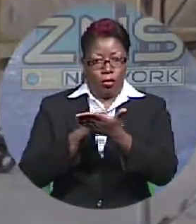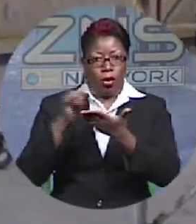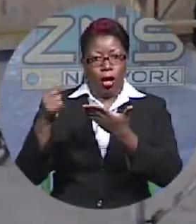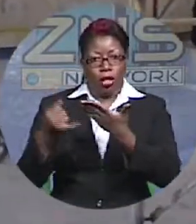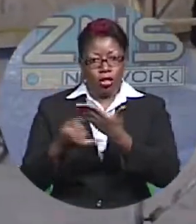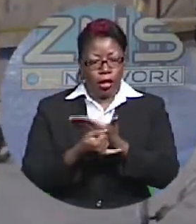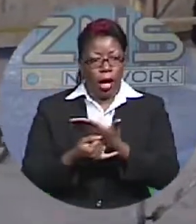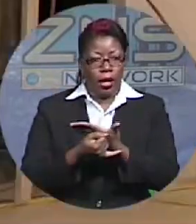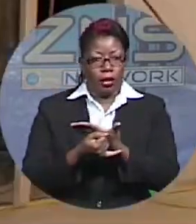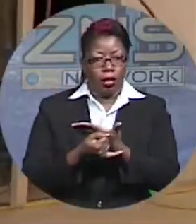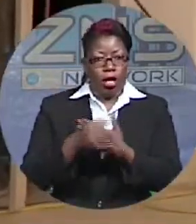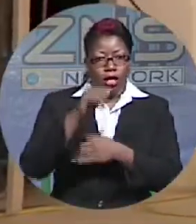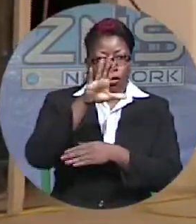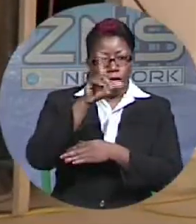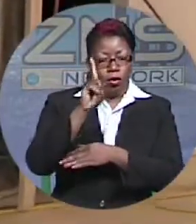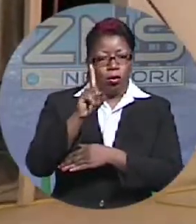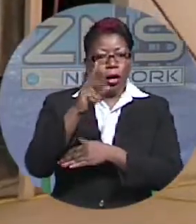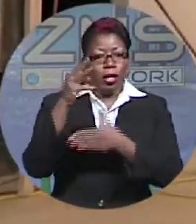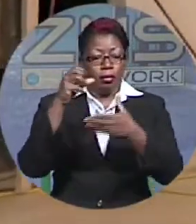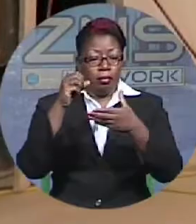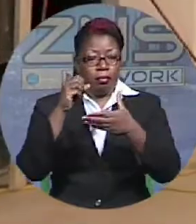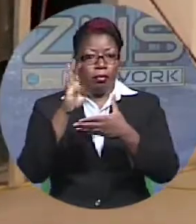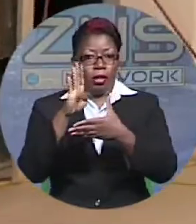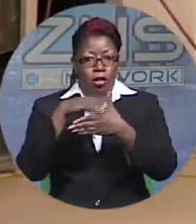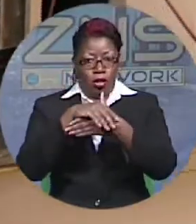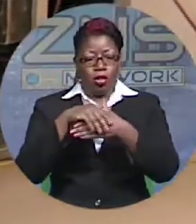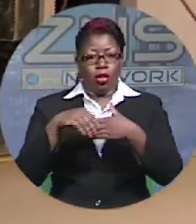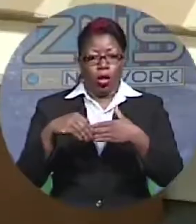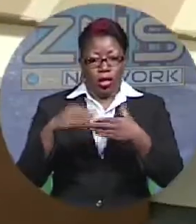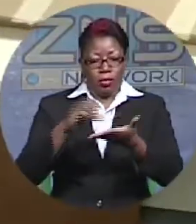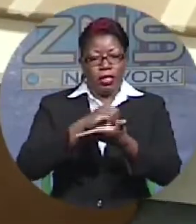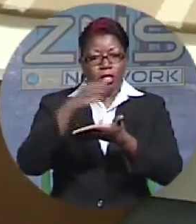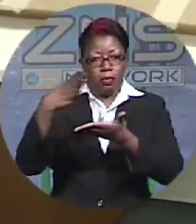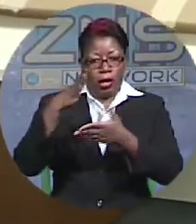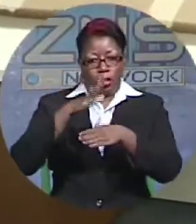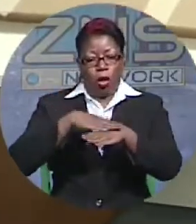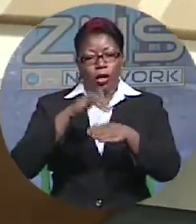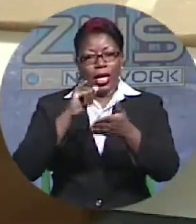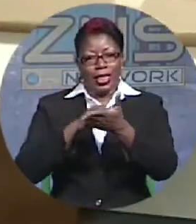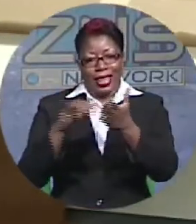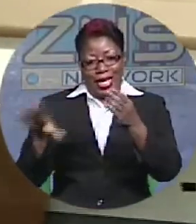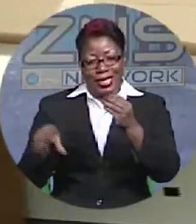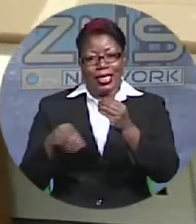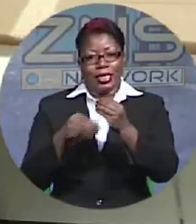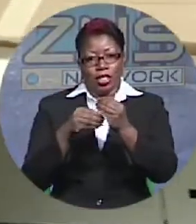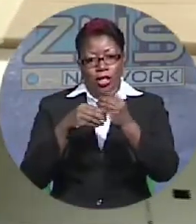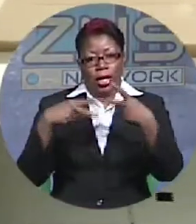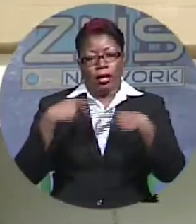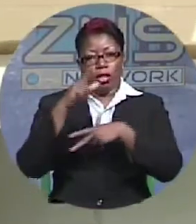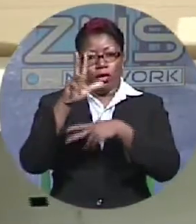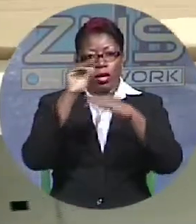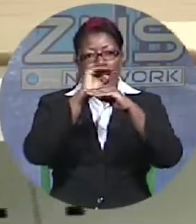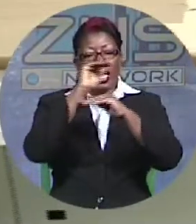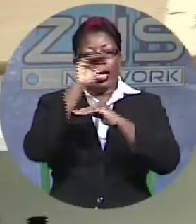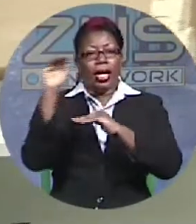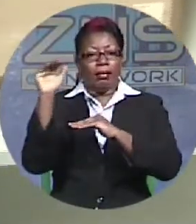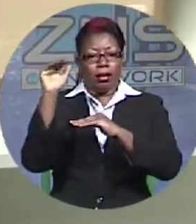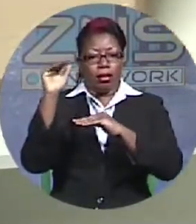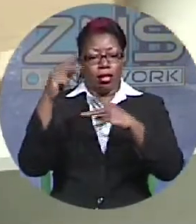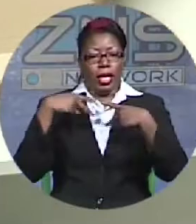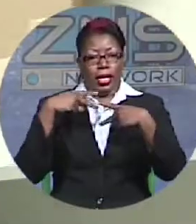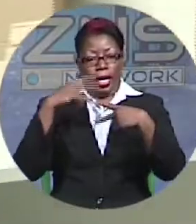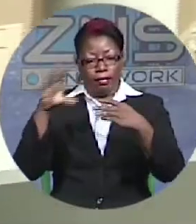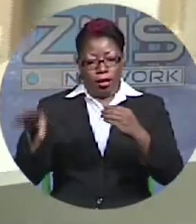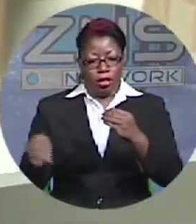about $51 million has been spent on the 66,000 square foot addition that expands 3 levels. The block will be outfitted with an